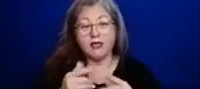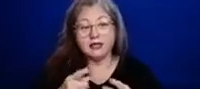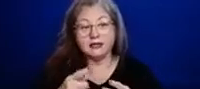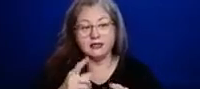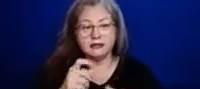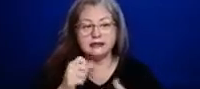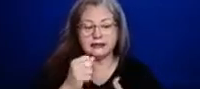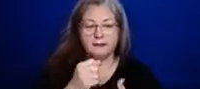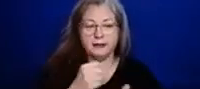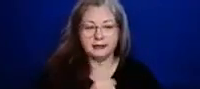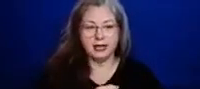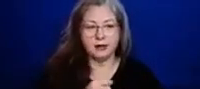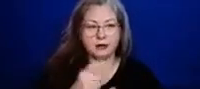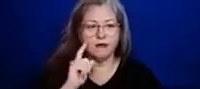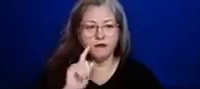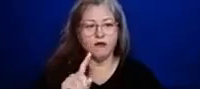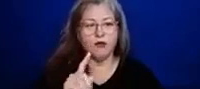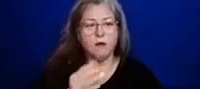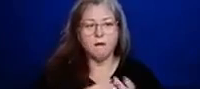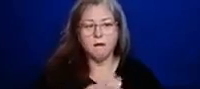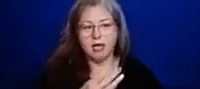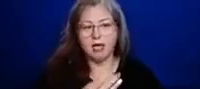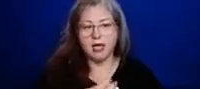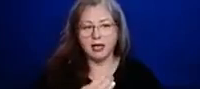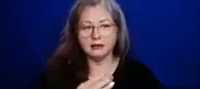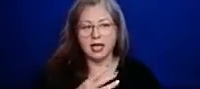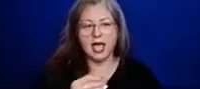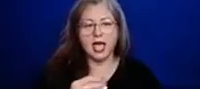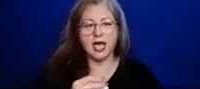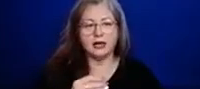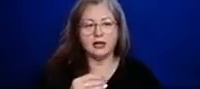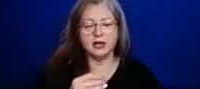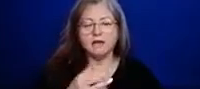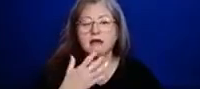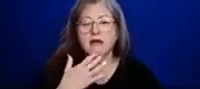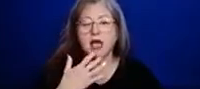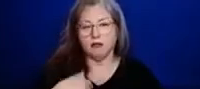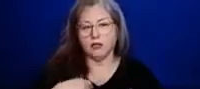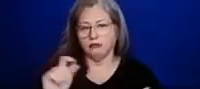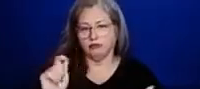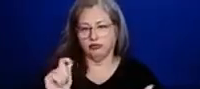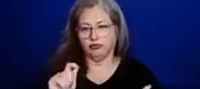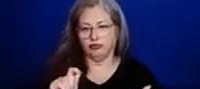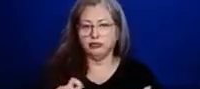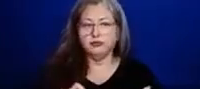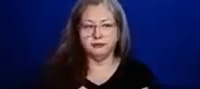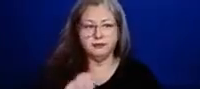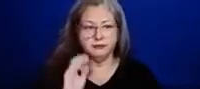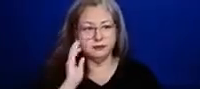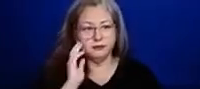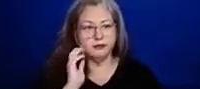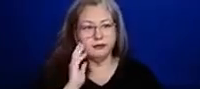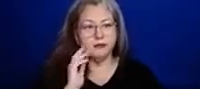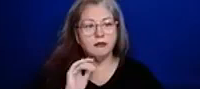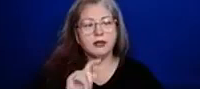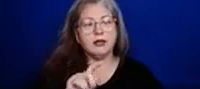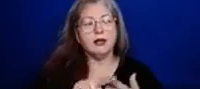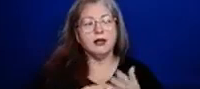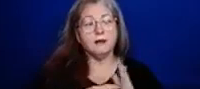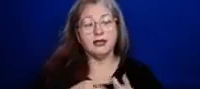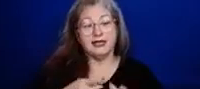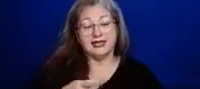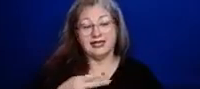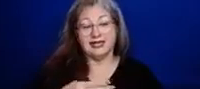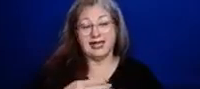stamps of plants, and then colored by hand, of course. Meaning the name of